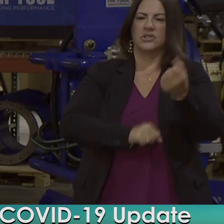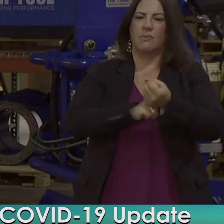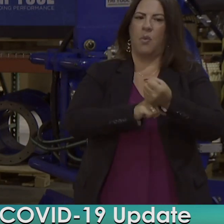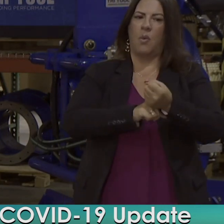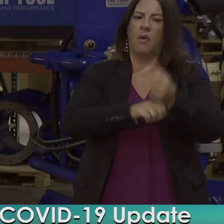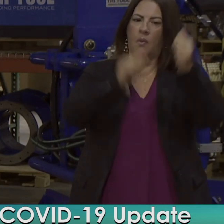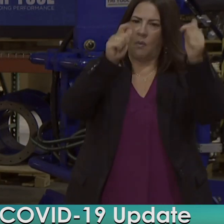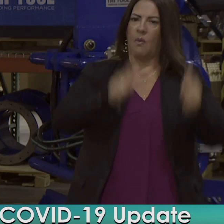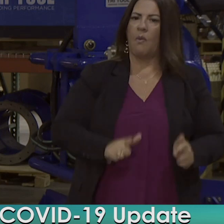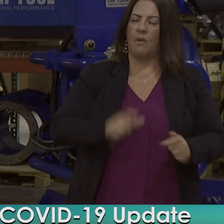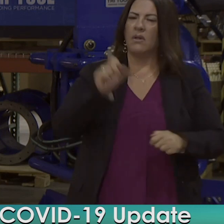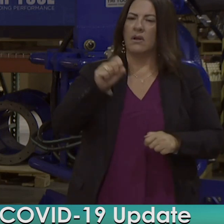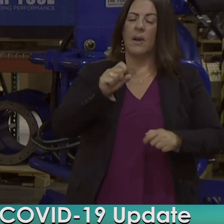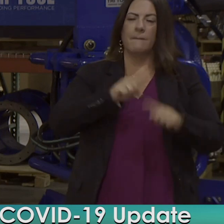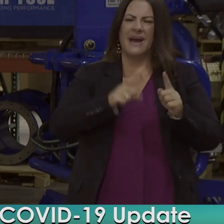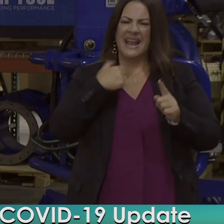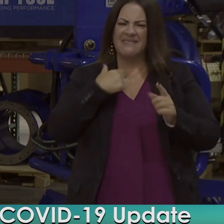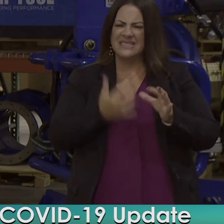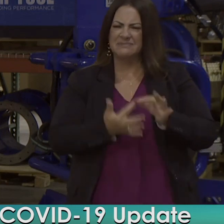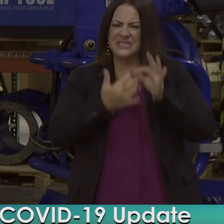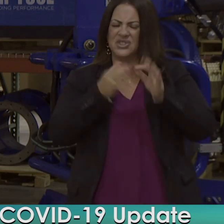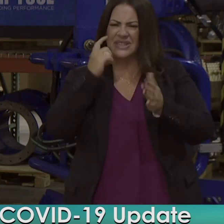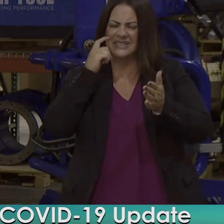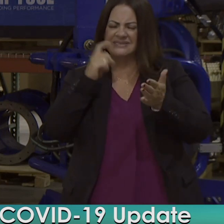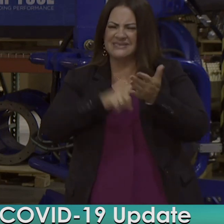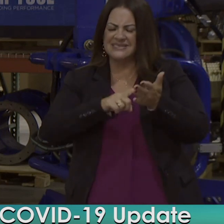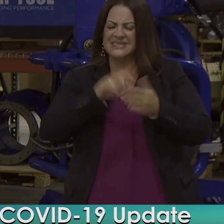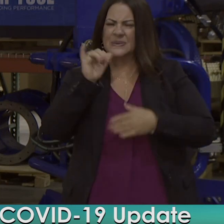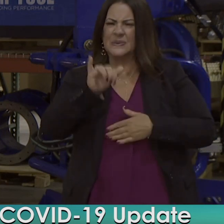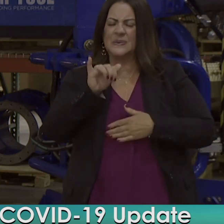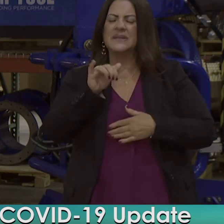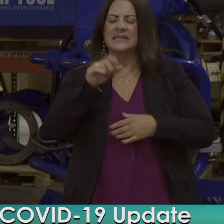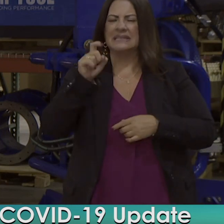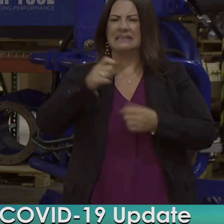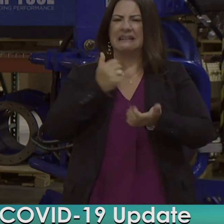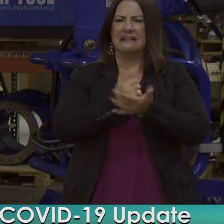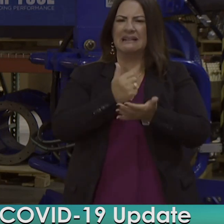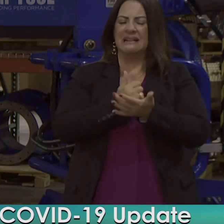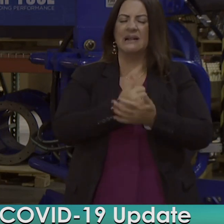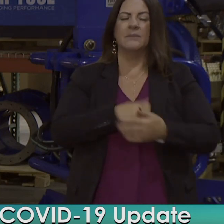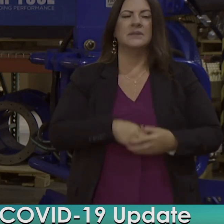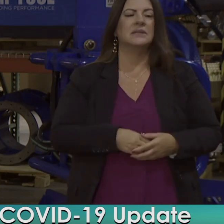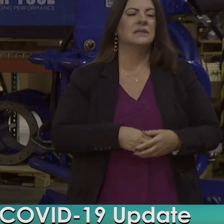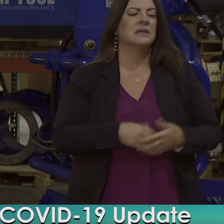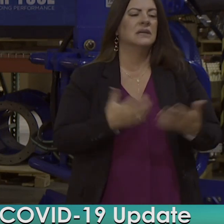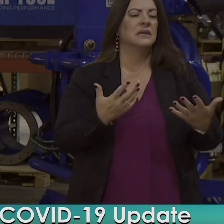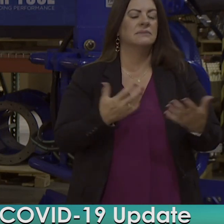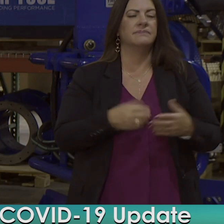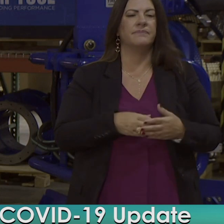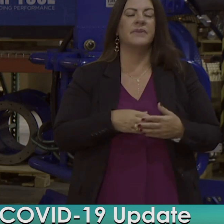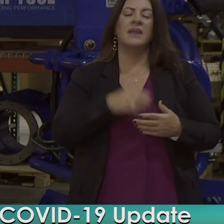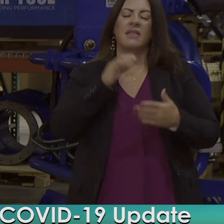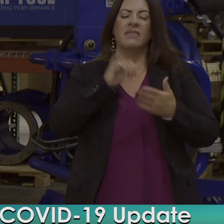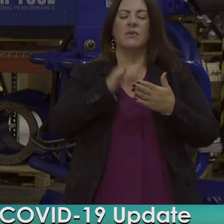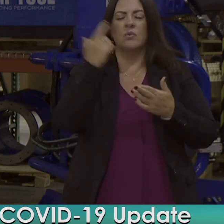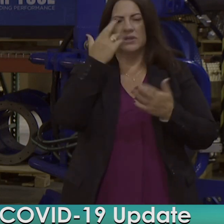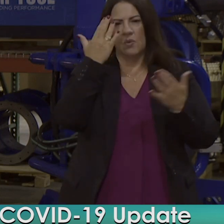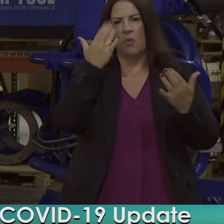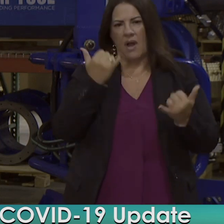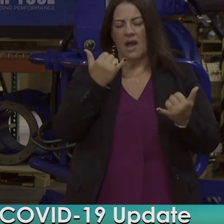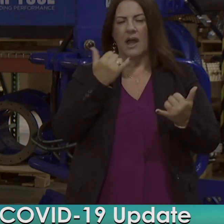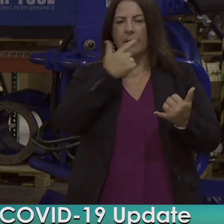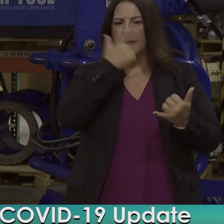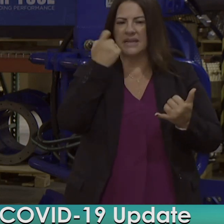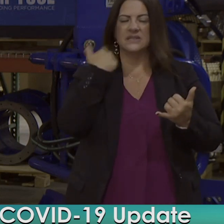most. And those needs that are identified to put one on the county monitoring list includes variables that let us assess the movement